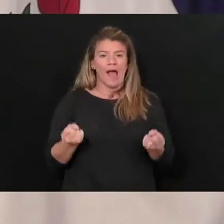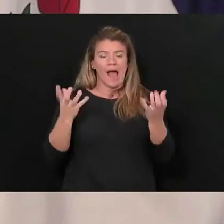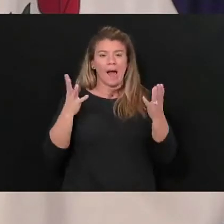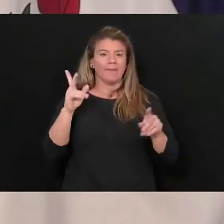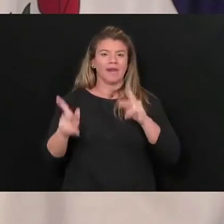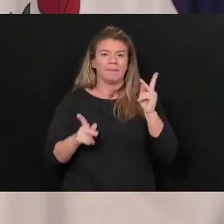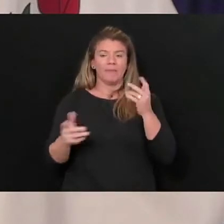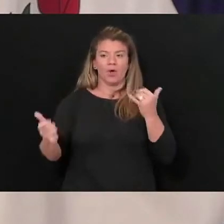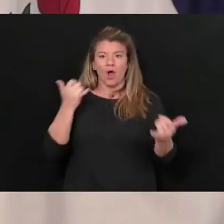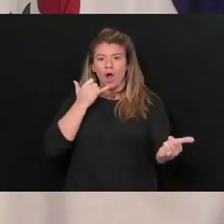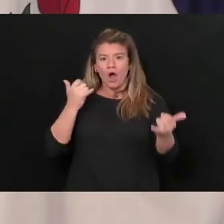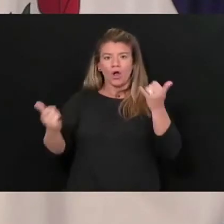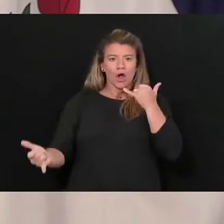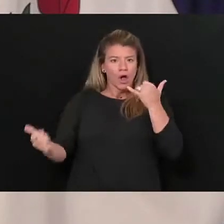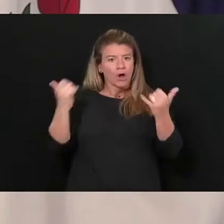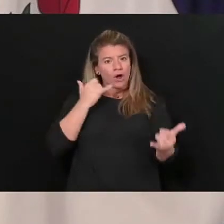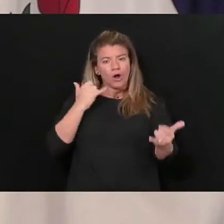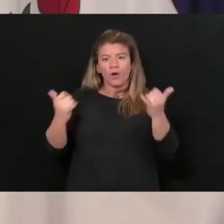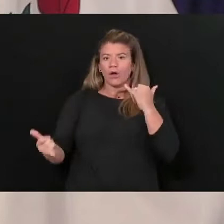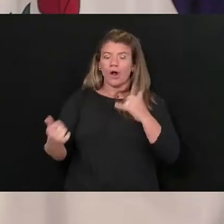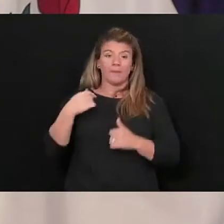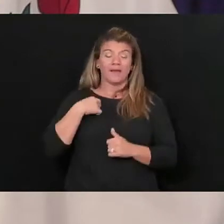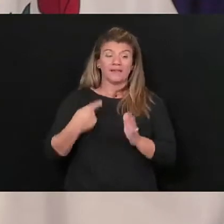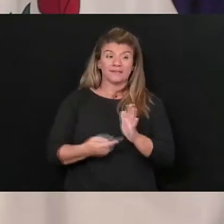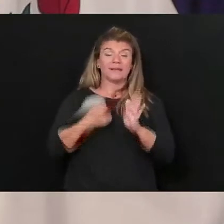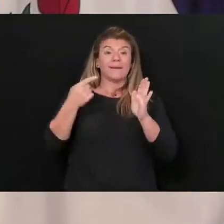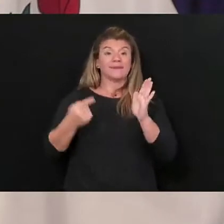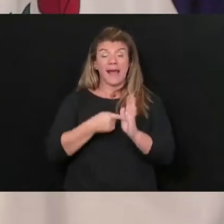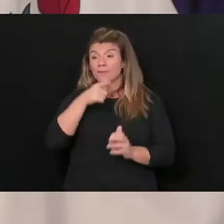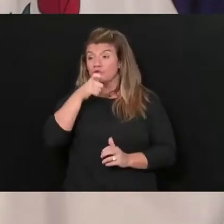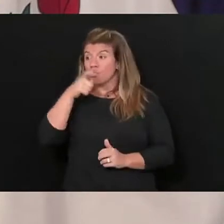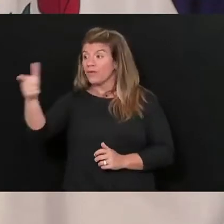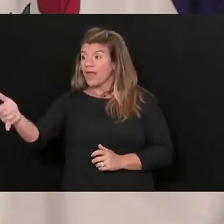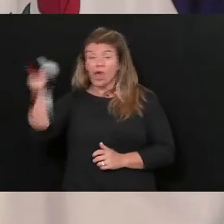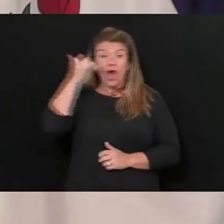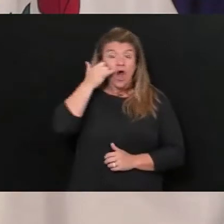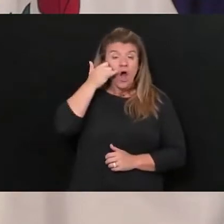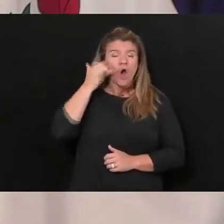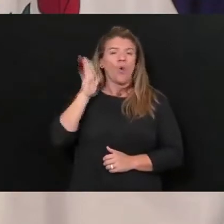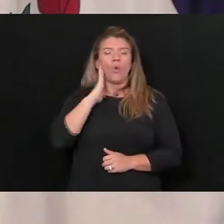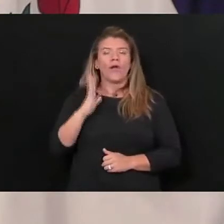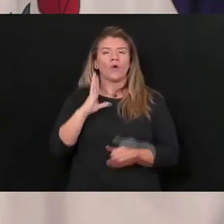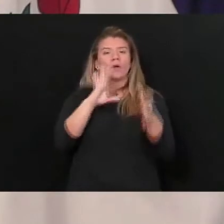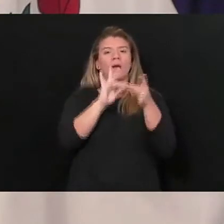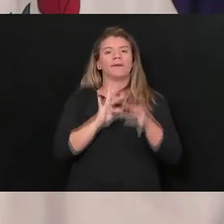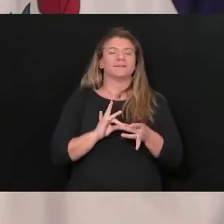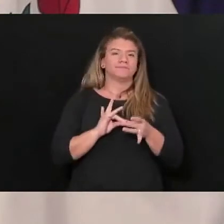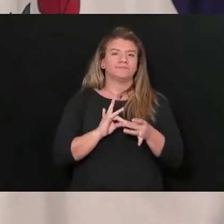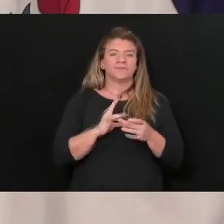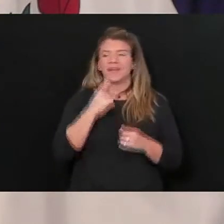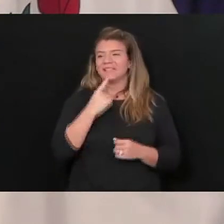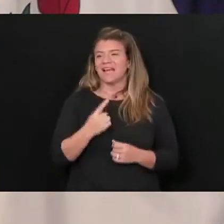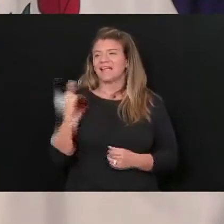and people that call sometimes are people that say something like, you know,